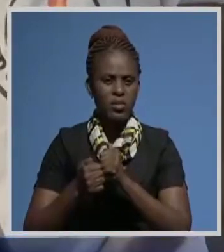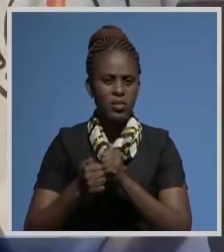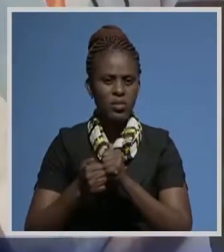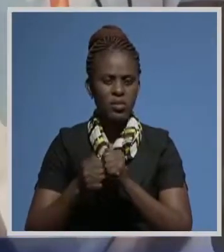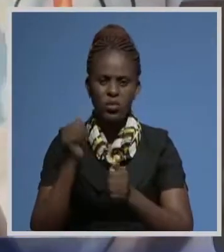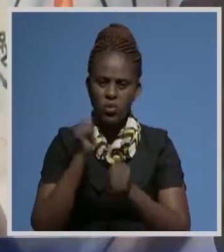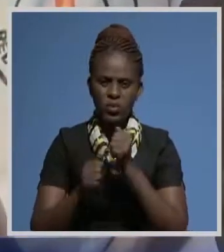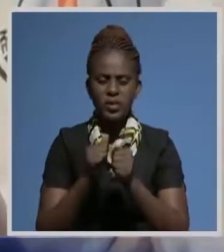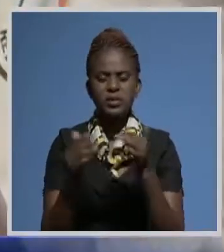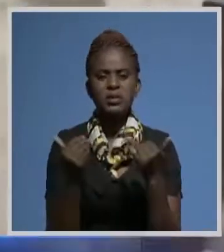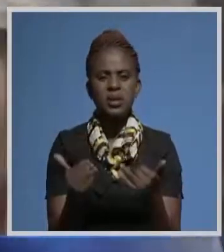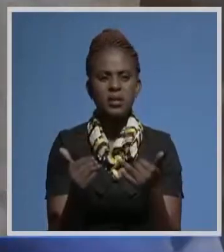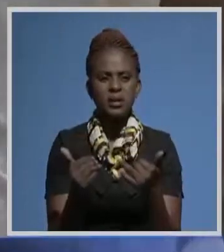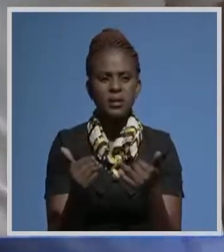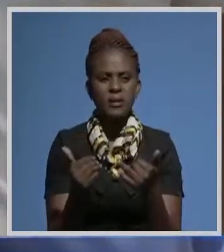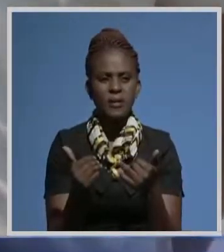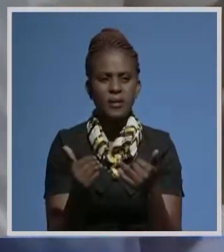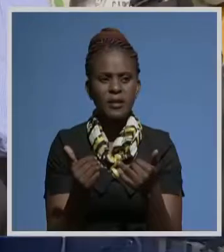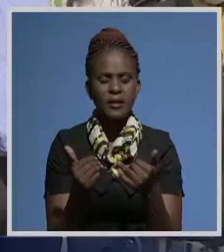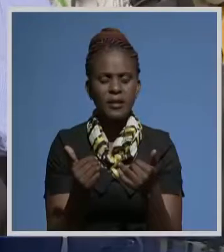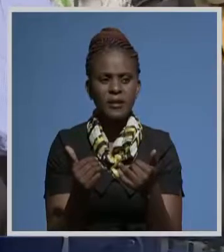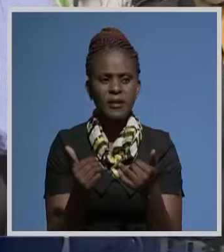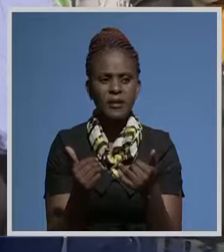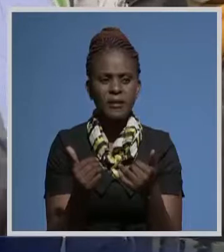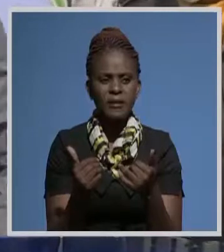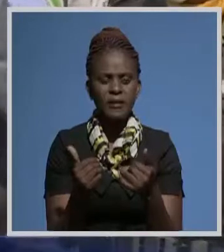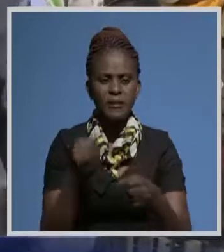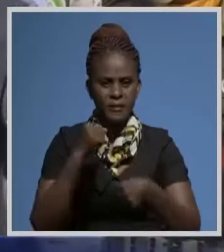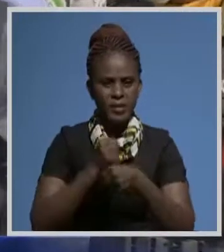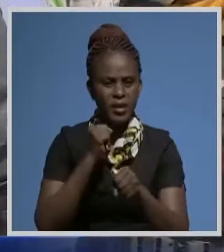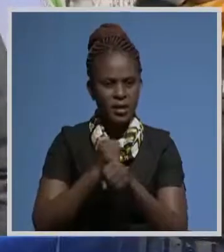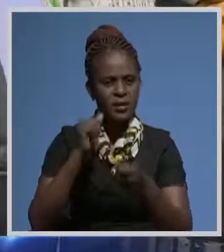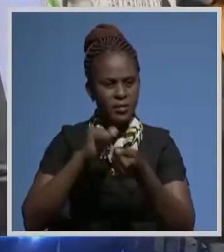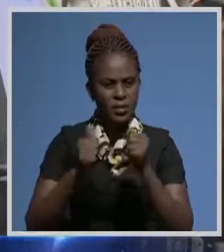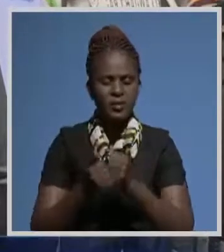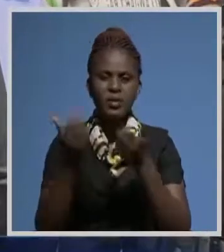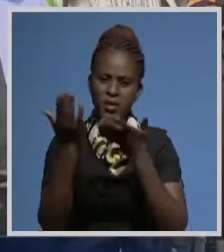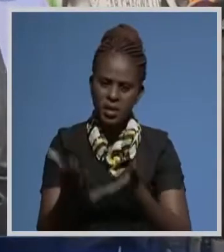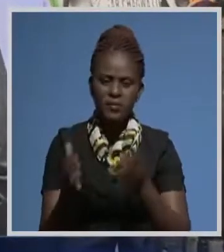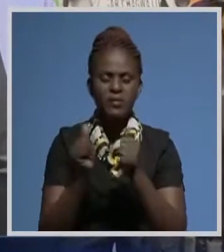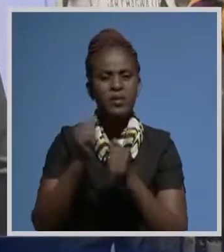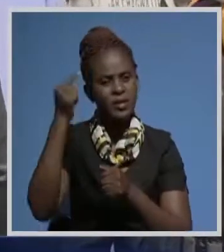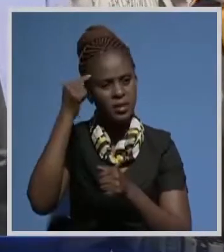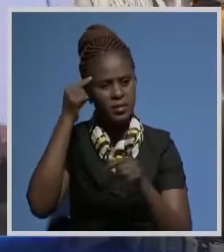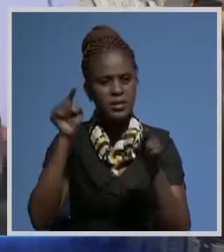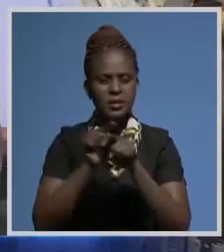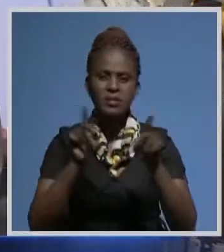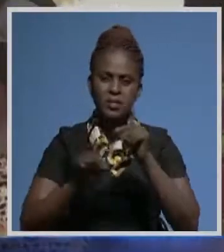bringing a toll burden on government and the people themselves. This